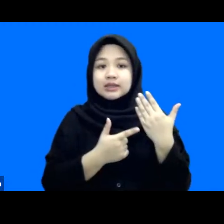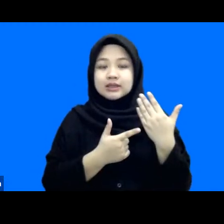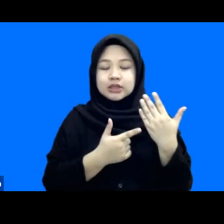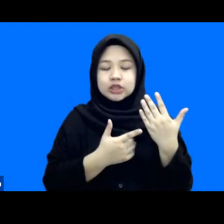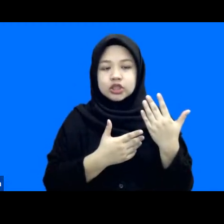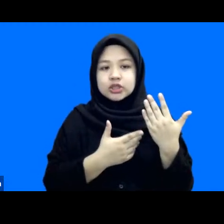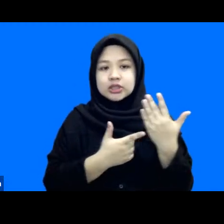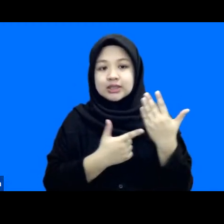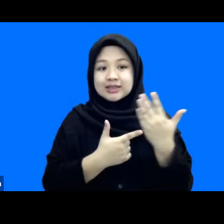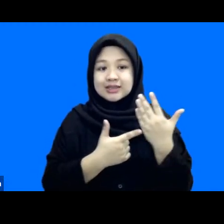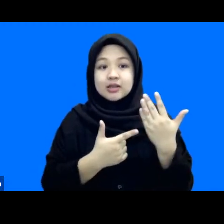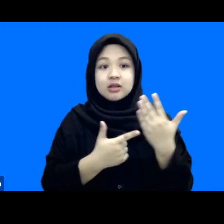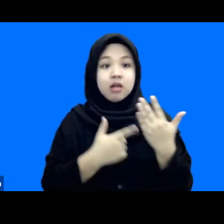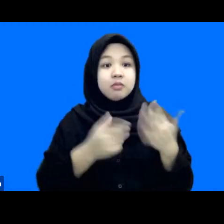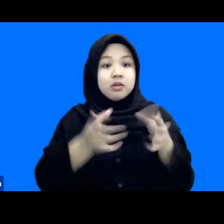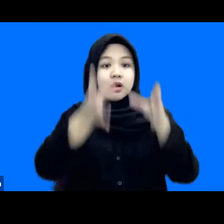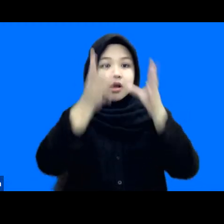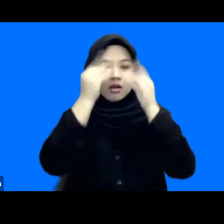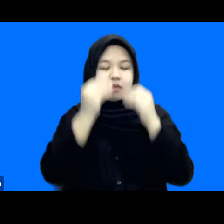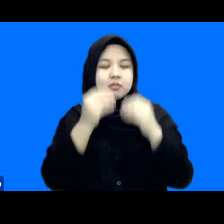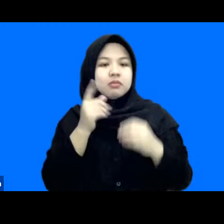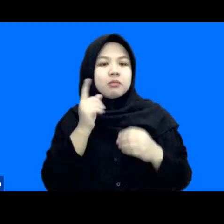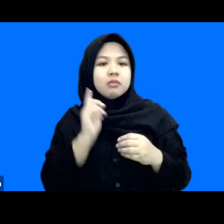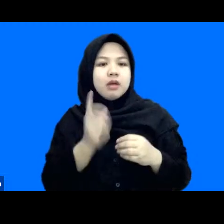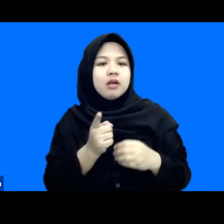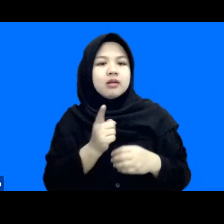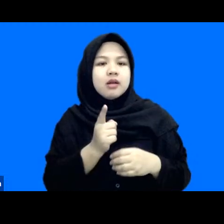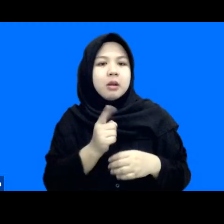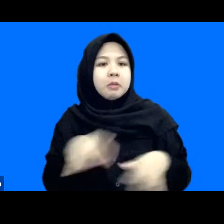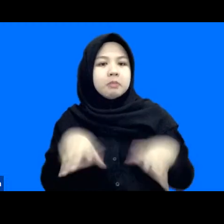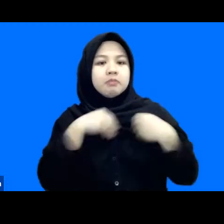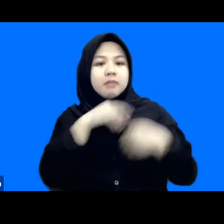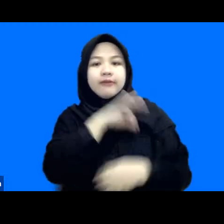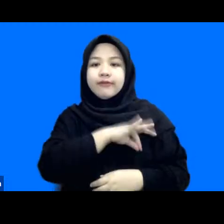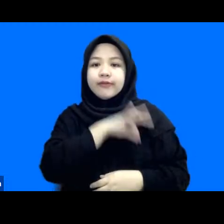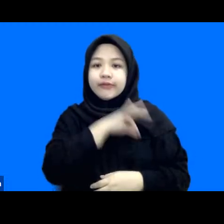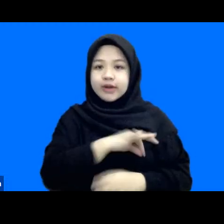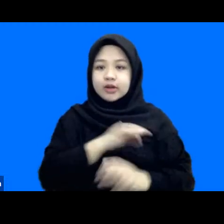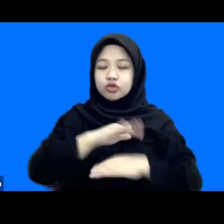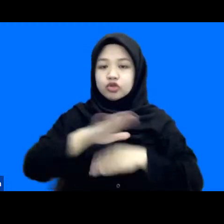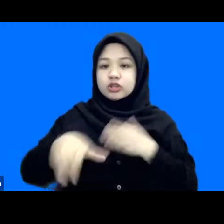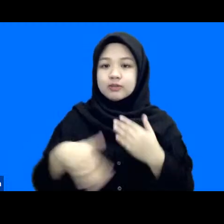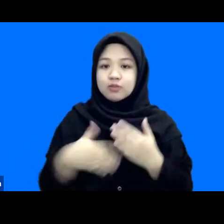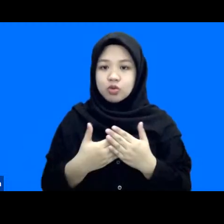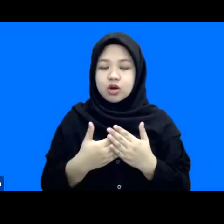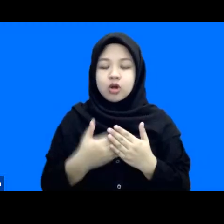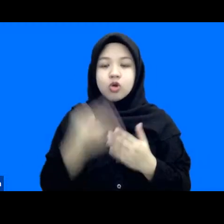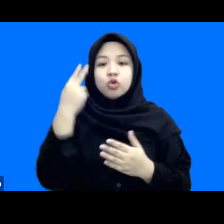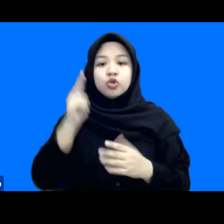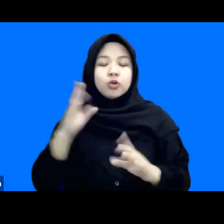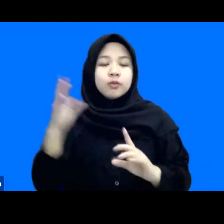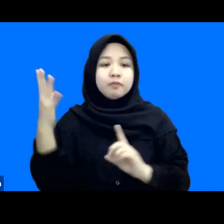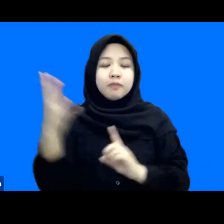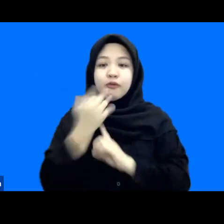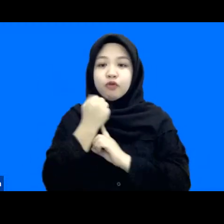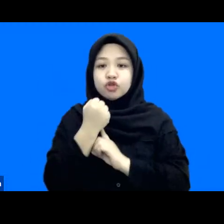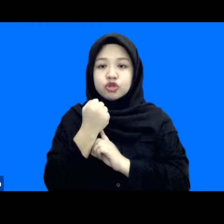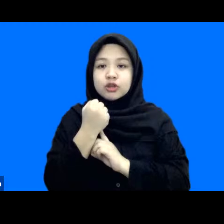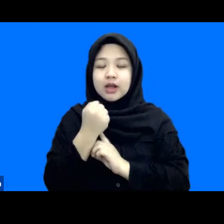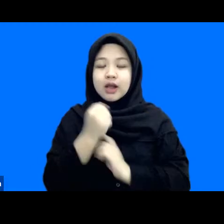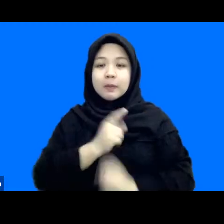and as a tool to realize the principle of leave no one behind. So